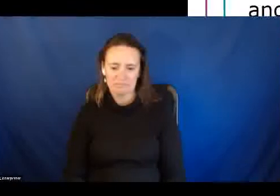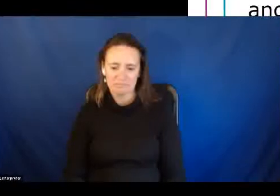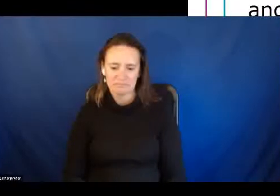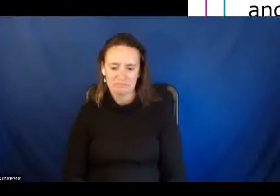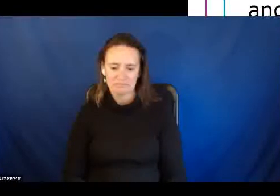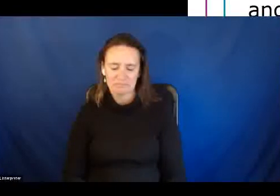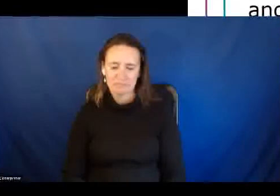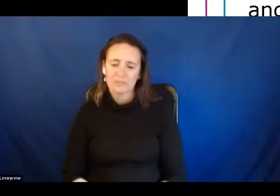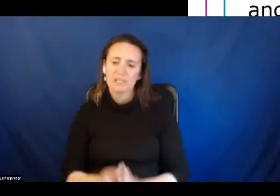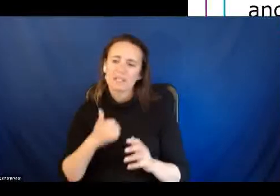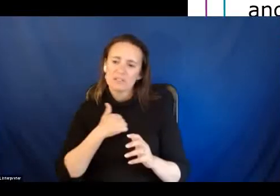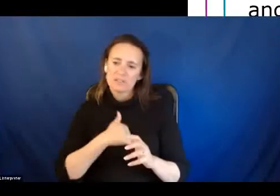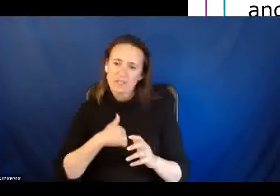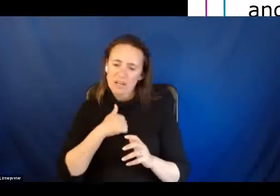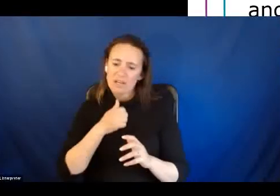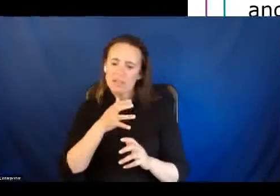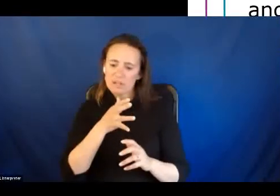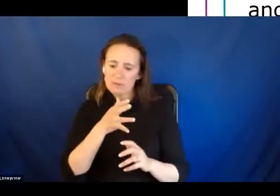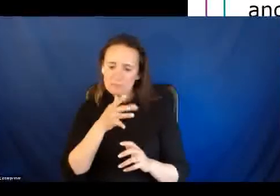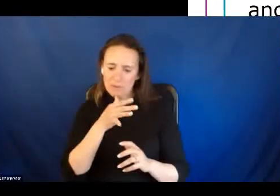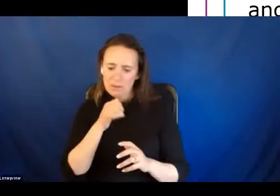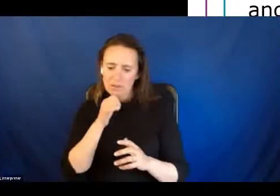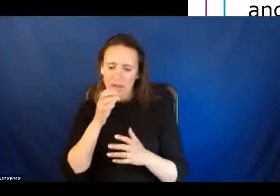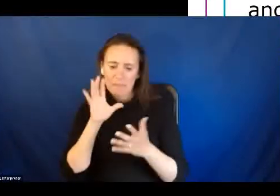I'm sorry that your mother did not believe you.